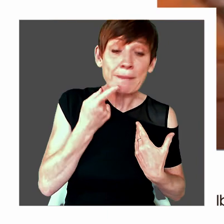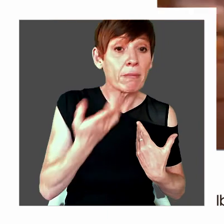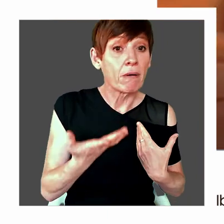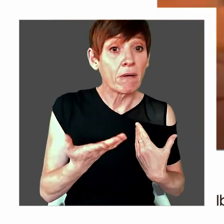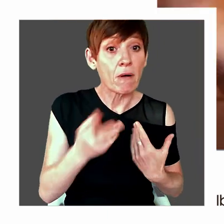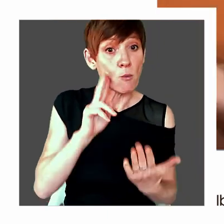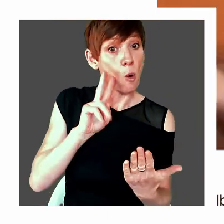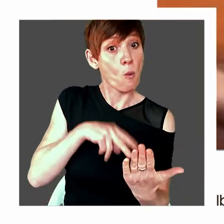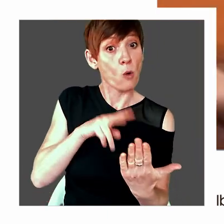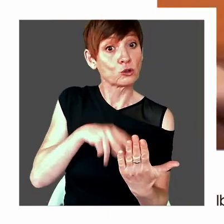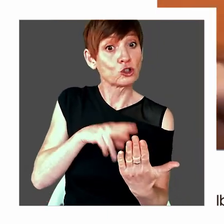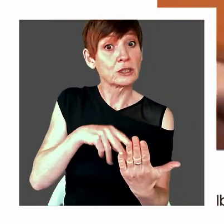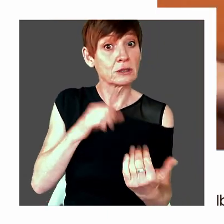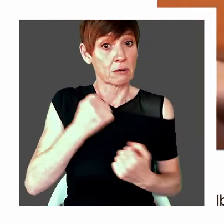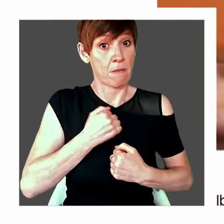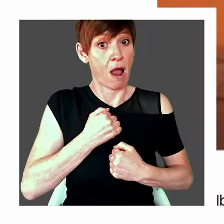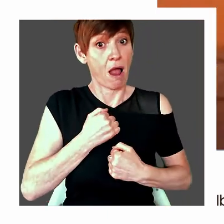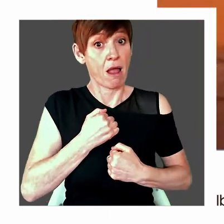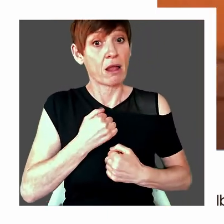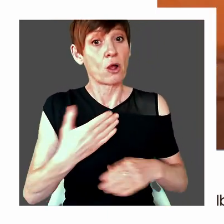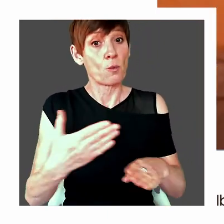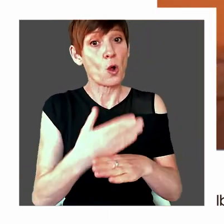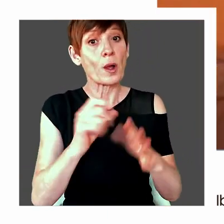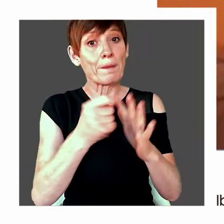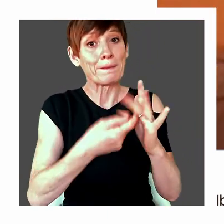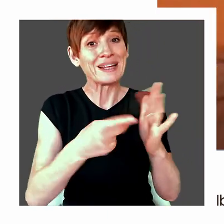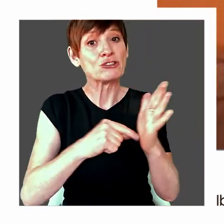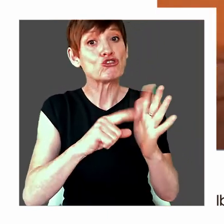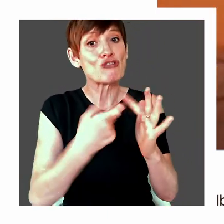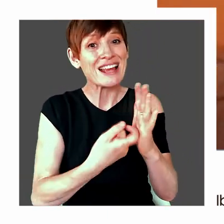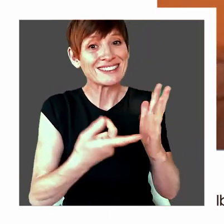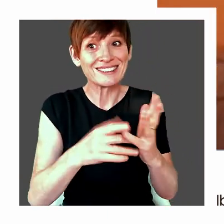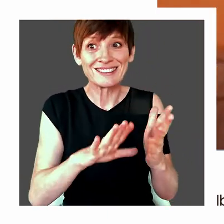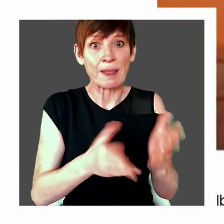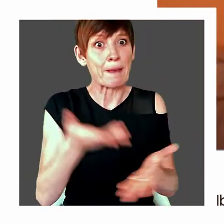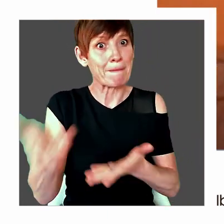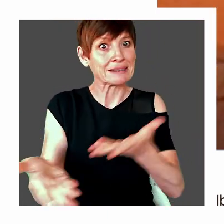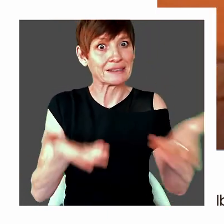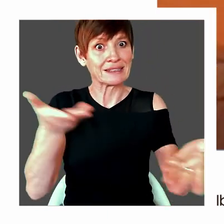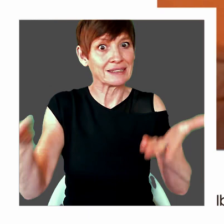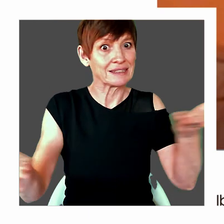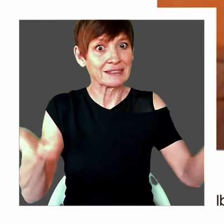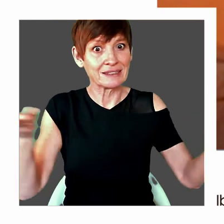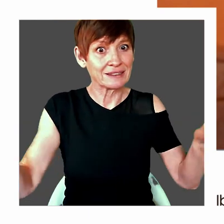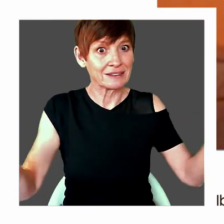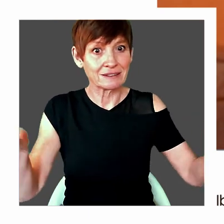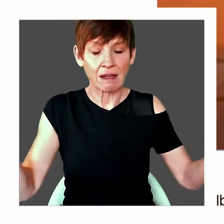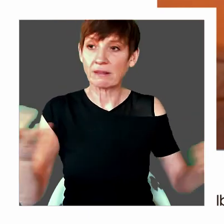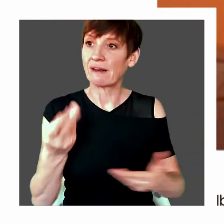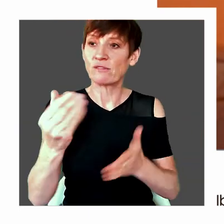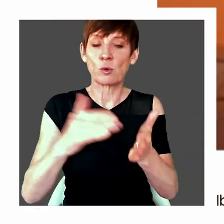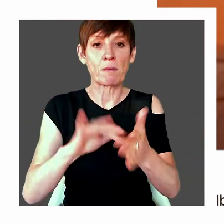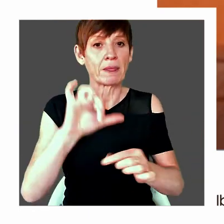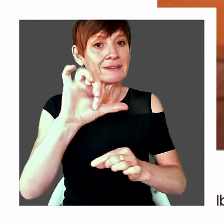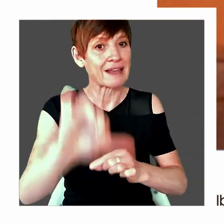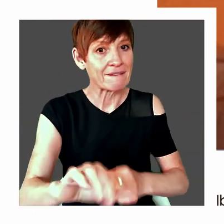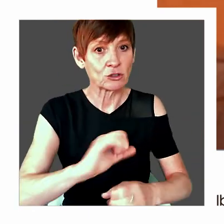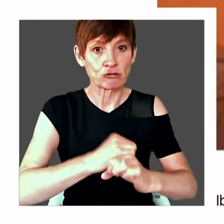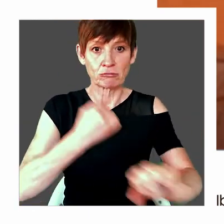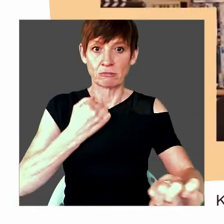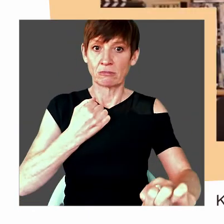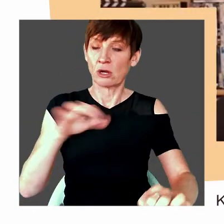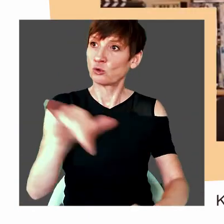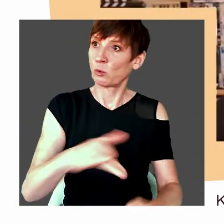like on people's boards and stuff. And the brand ended up getting in contact with me like months after graduating, asking to do a